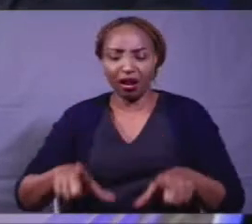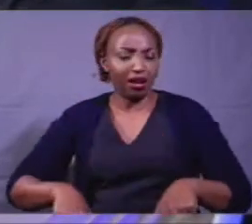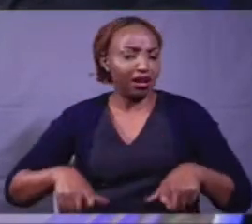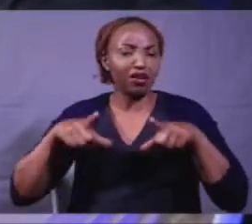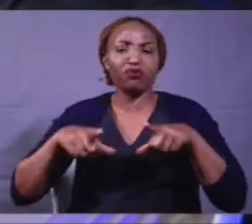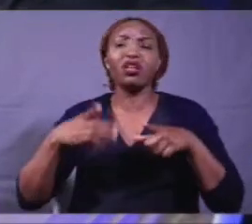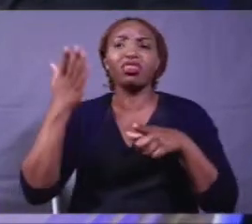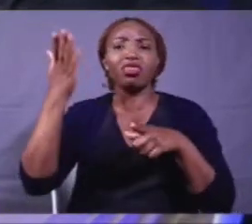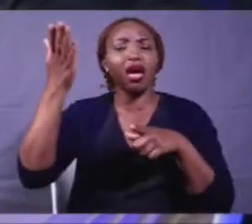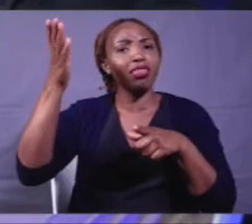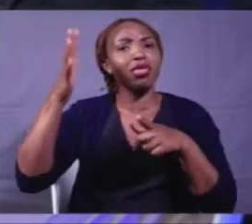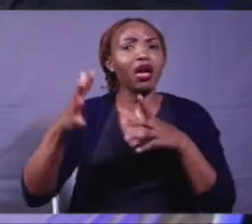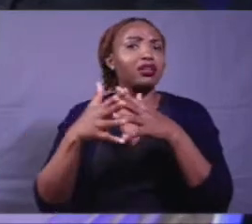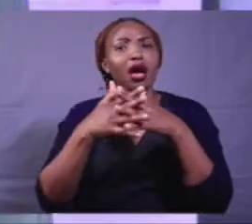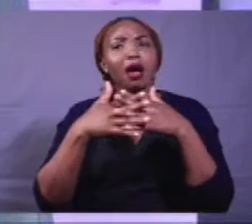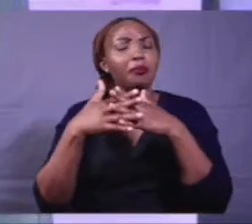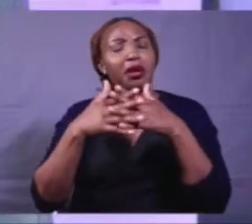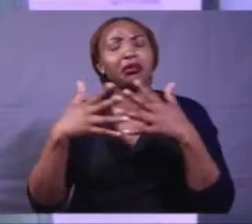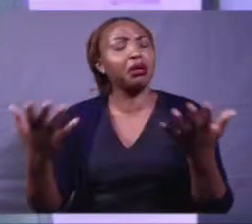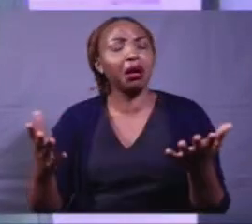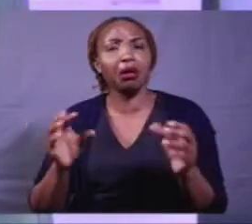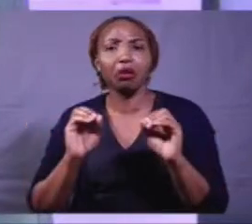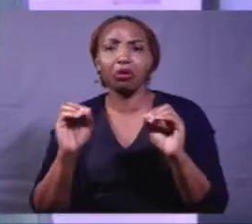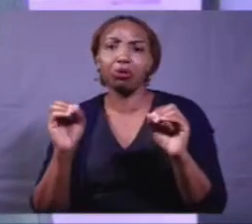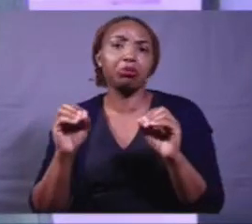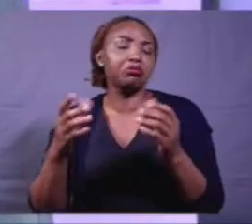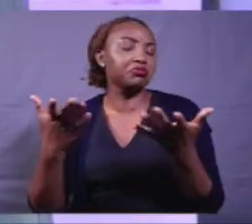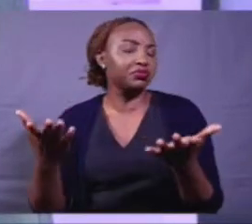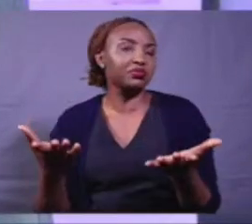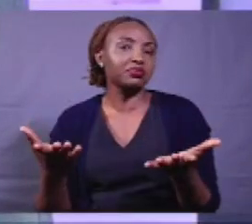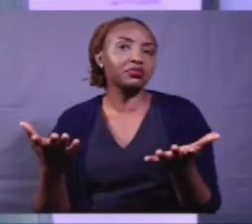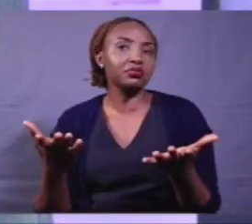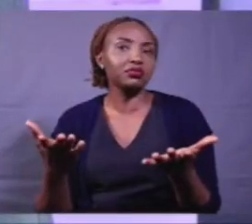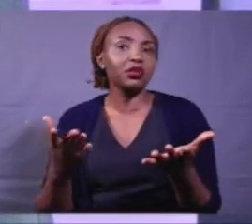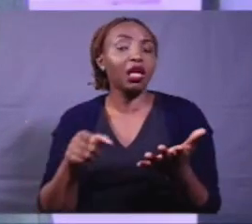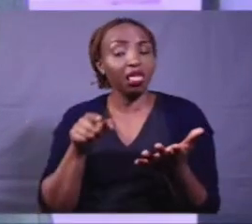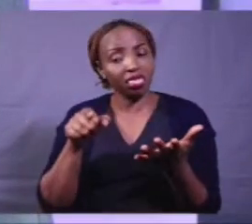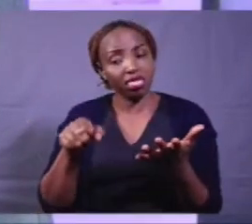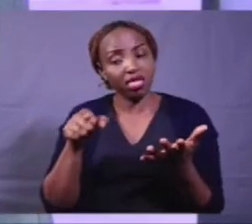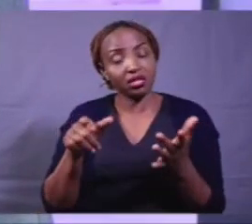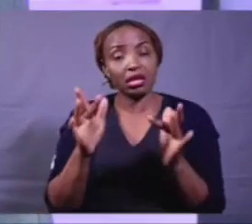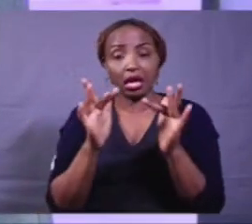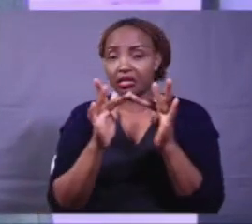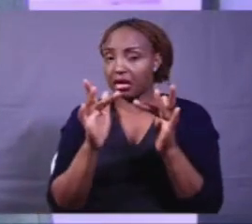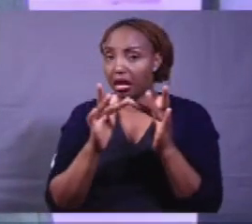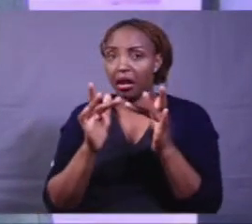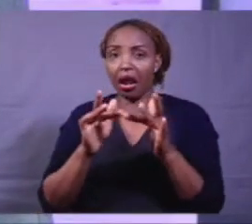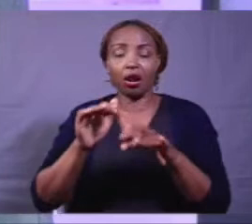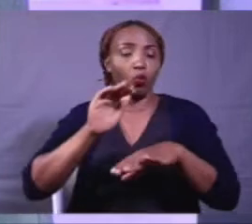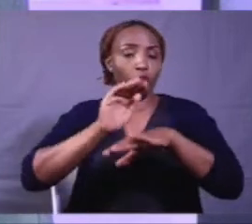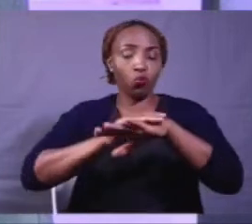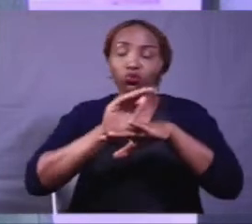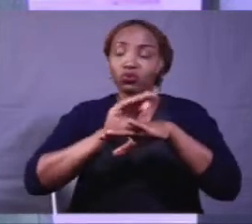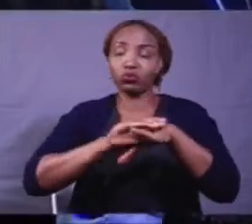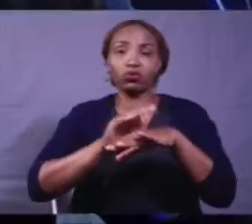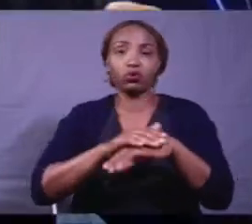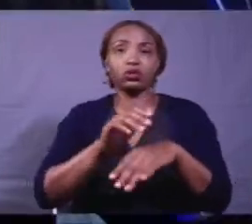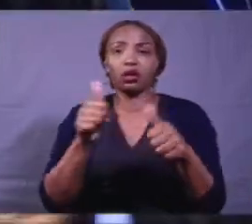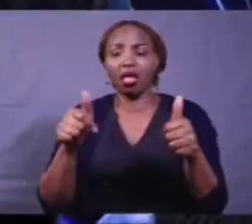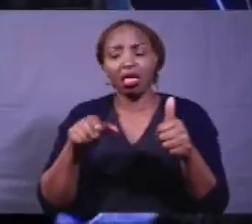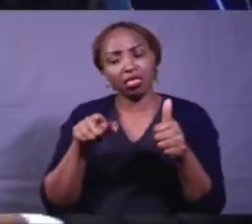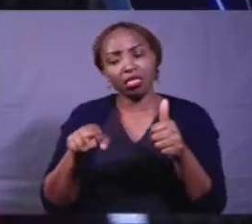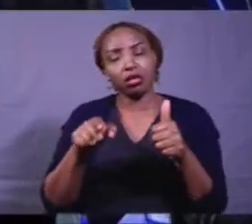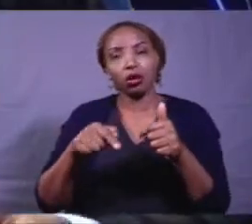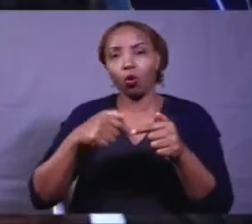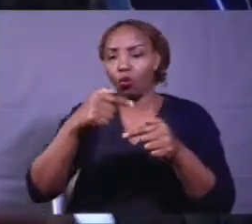our case. Maybe they go to and the case doesn't take off. So it's really working very well. It's something that I would say should continue